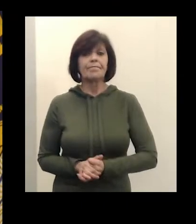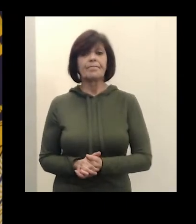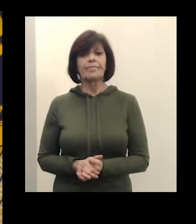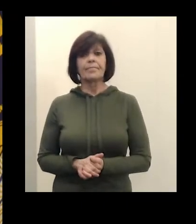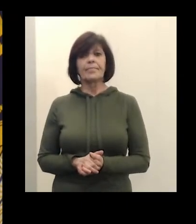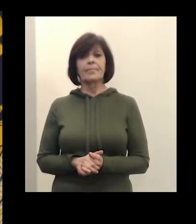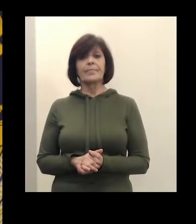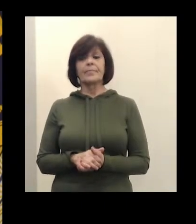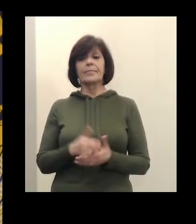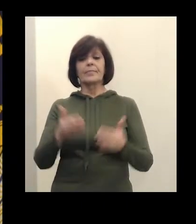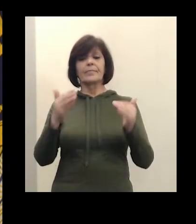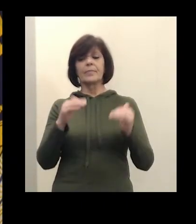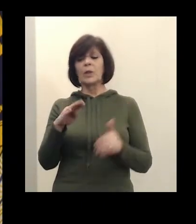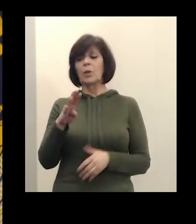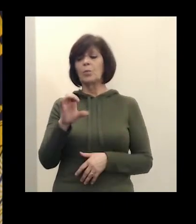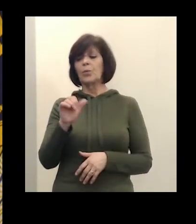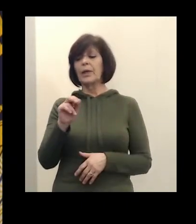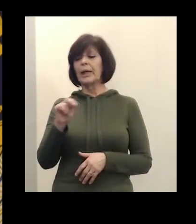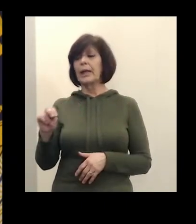Breanne Rozier, Spectrum News.